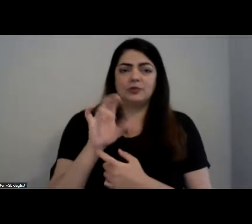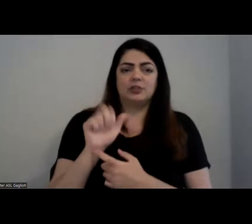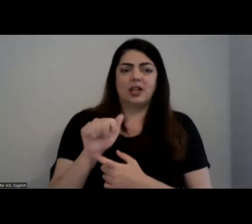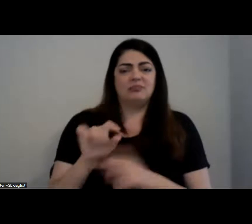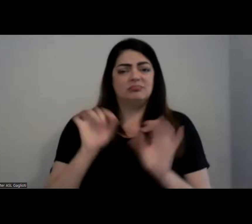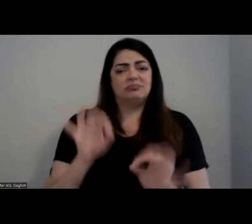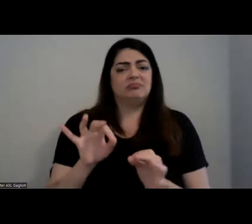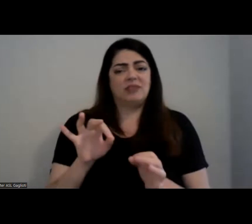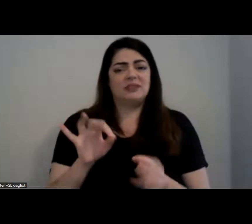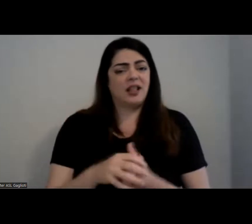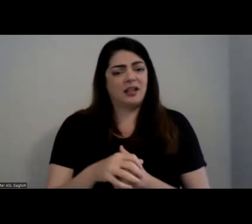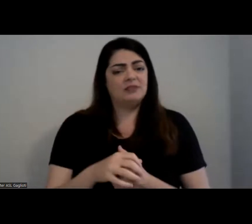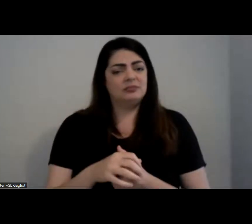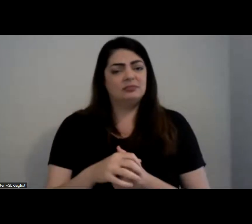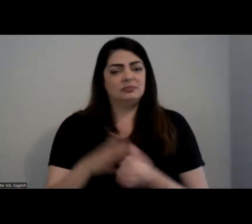All right.